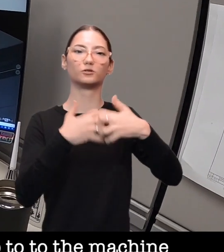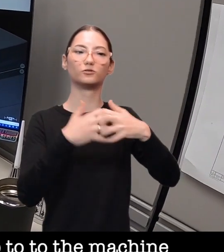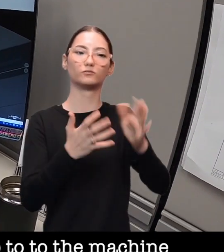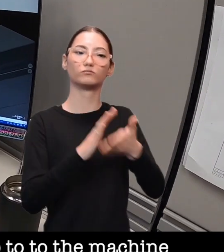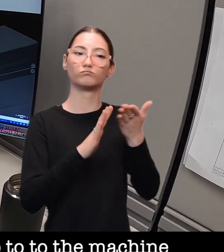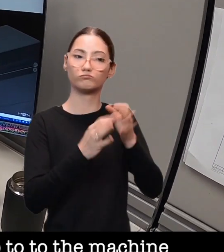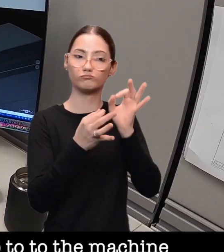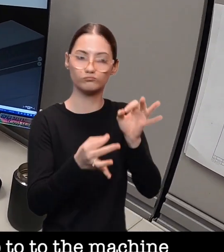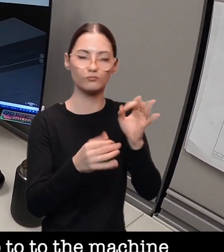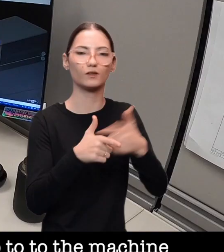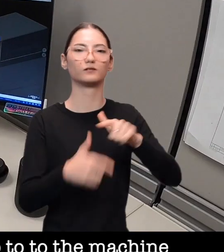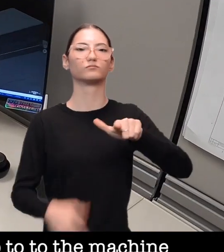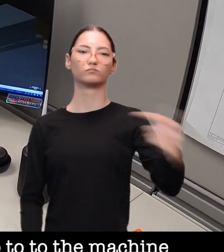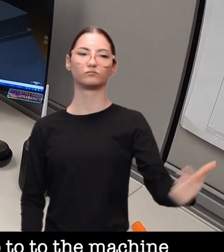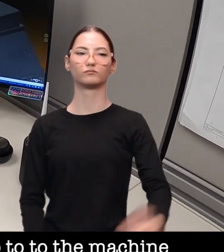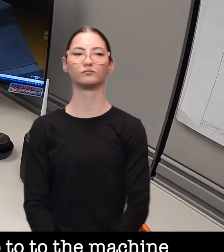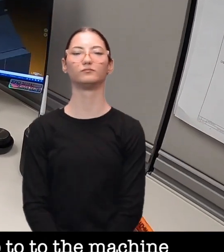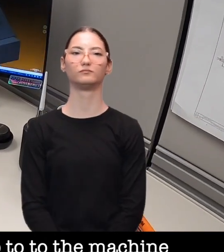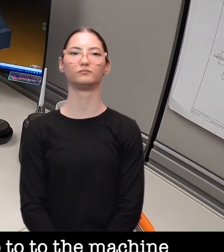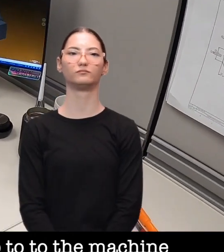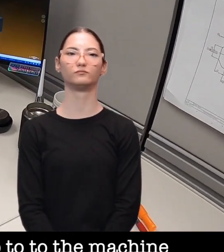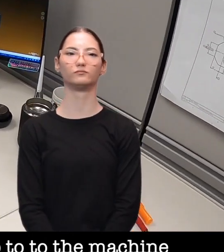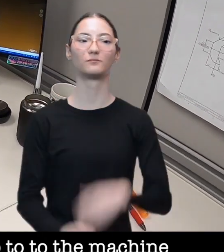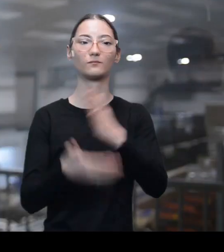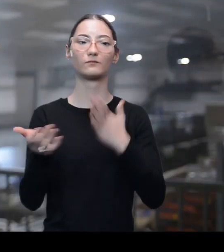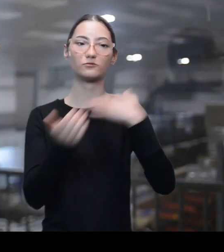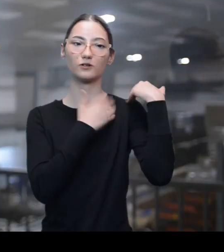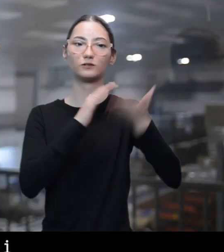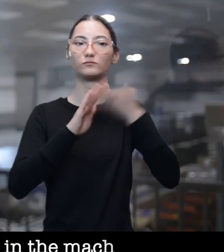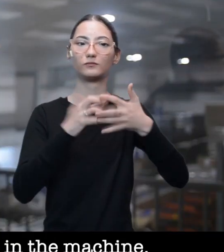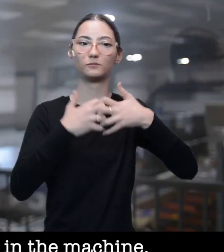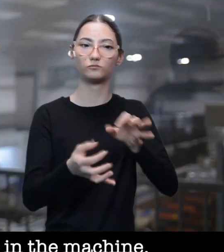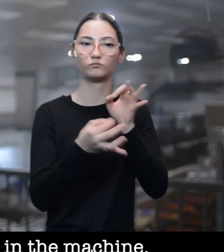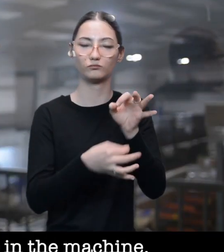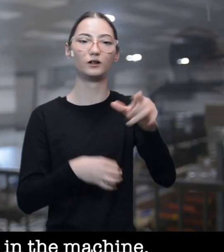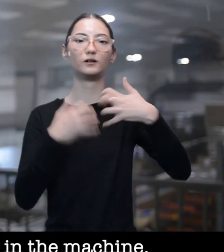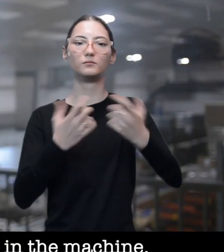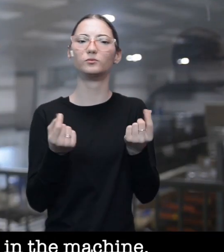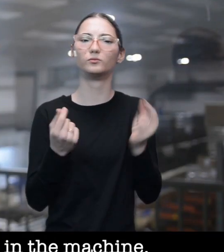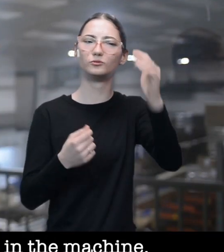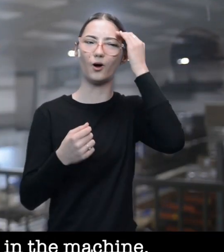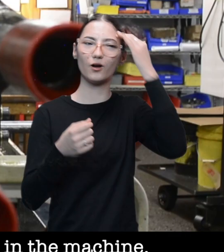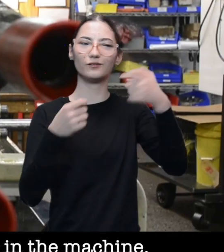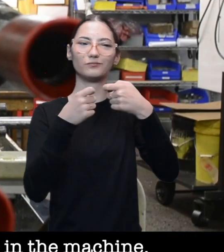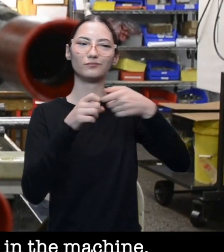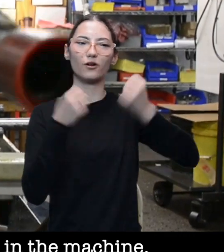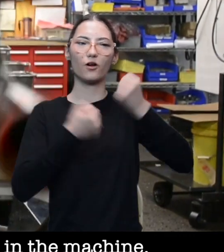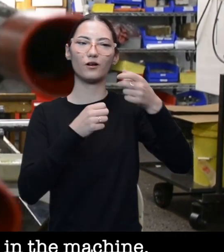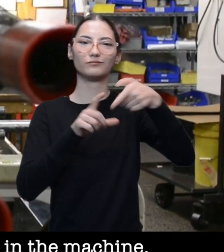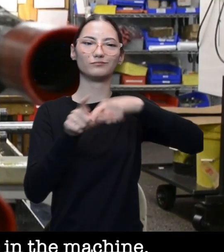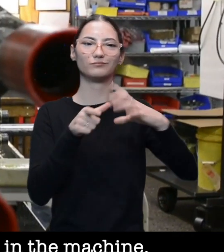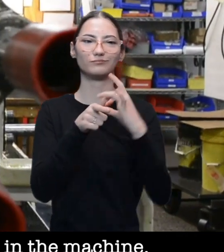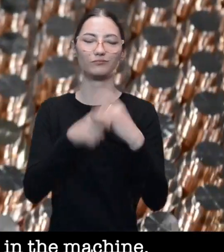out a program before it even gets passed on to an operator to run. Part of my job is keeping up with maintenance of the machine. These are